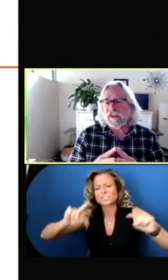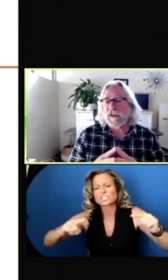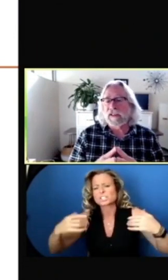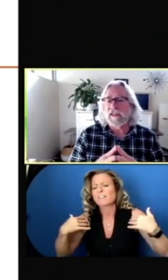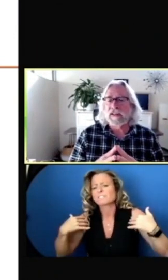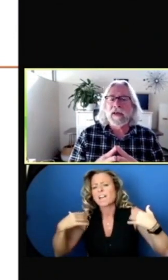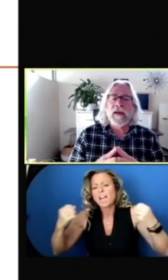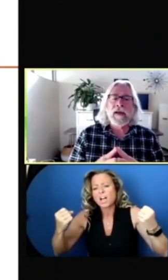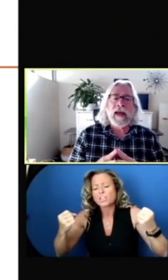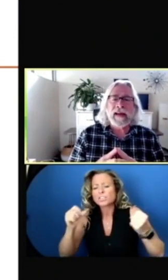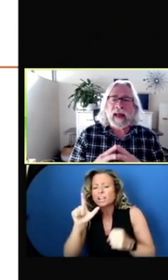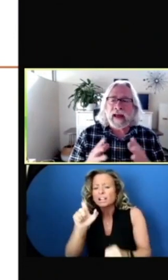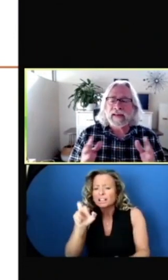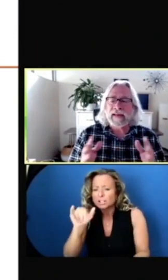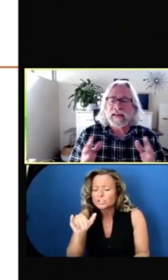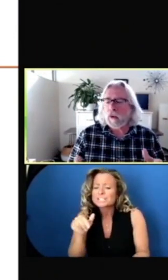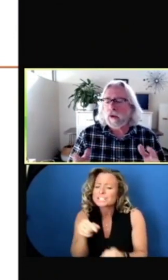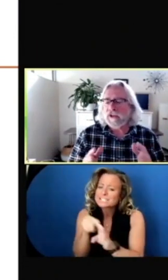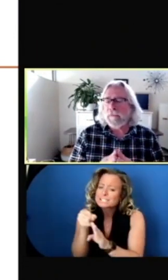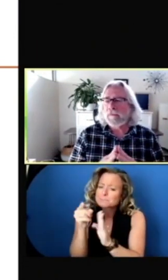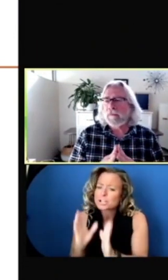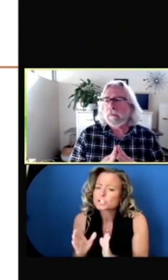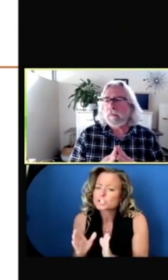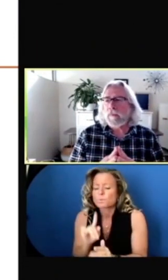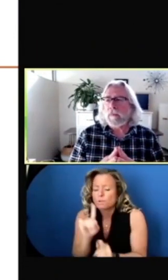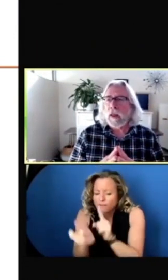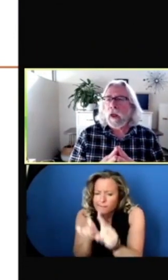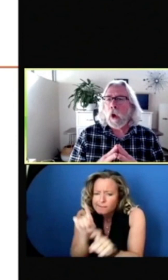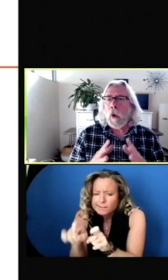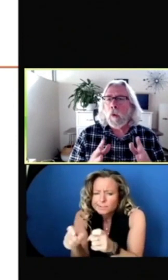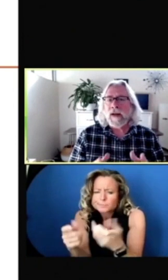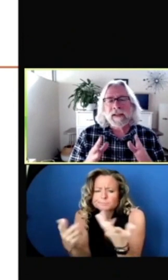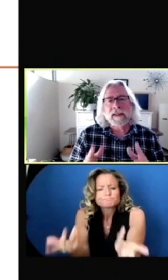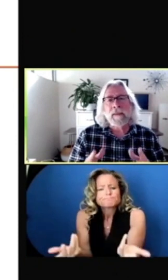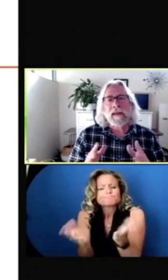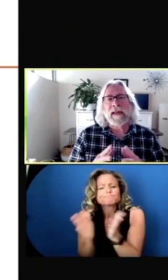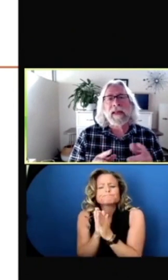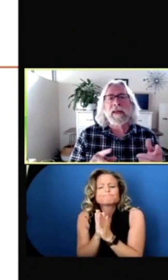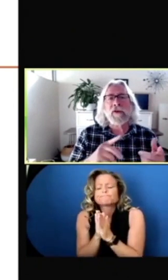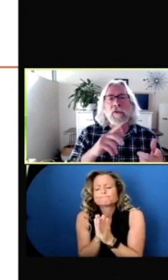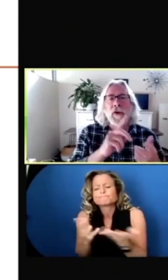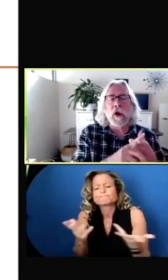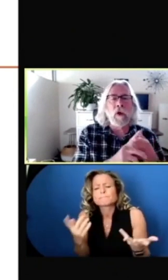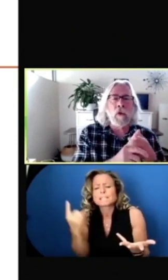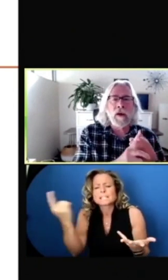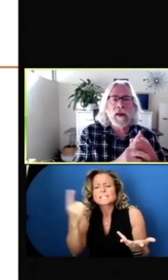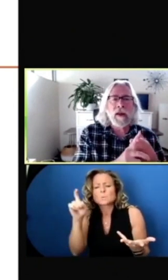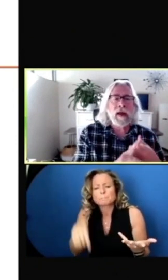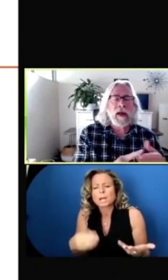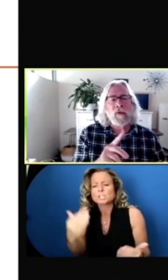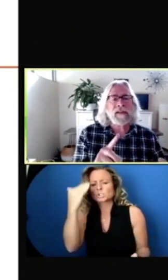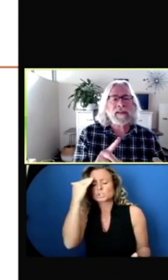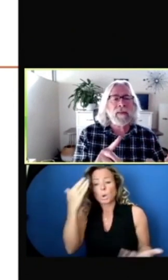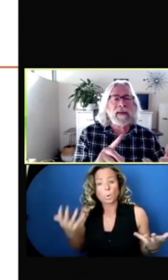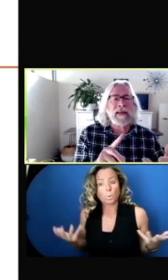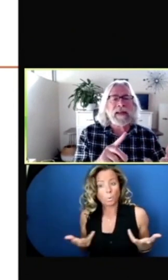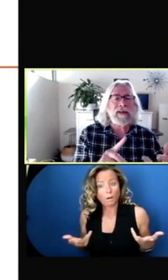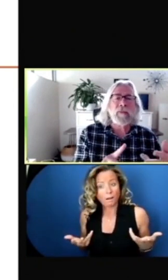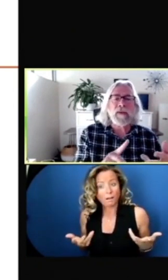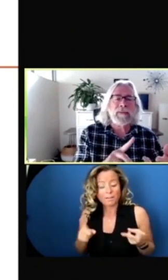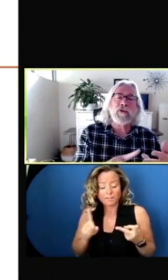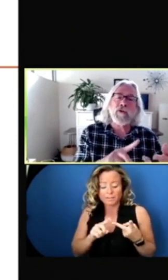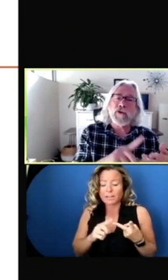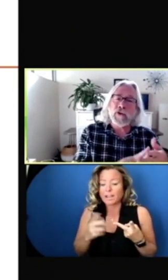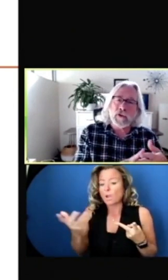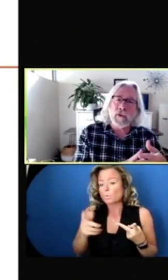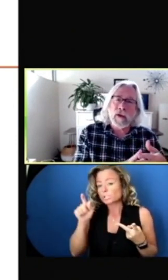literacy specialists and asked them the question, what does somebody need to know and what does somebody need to